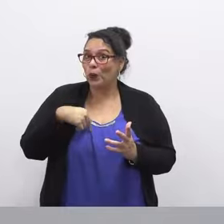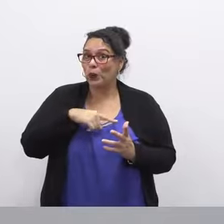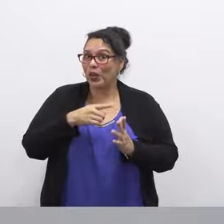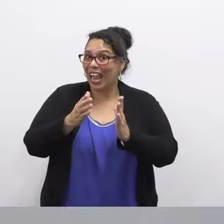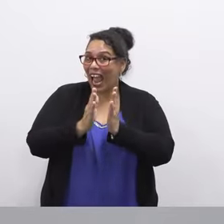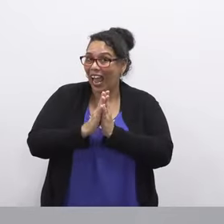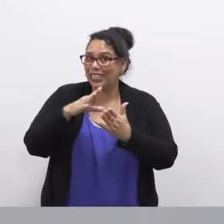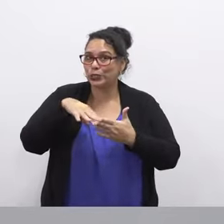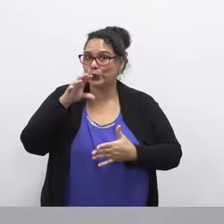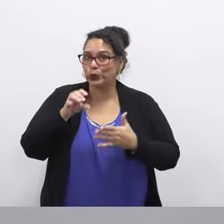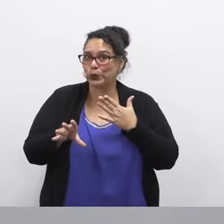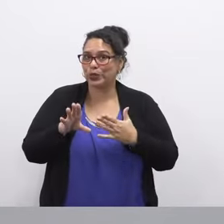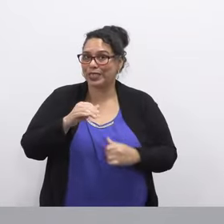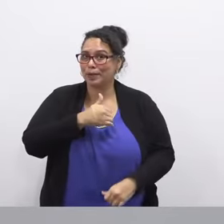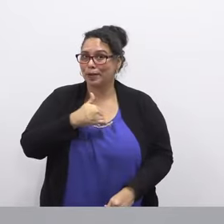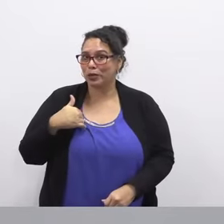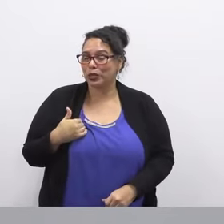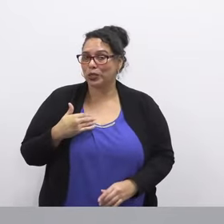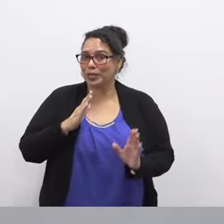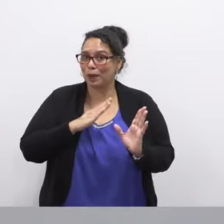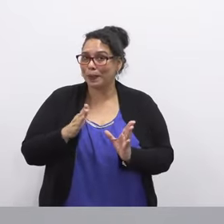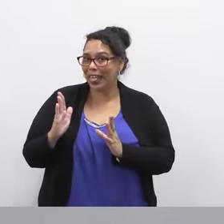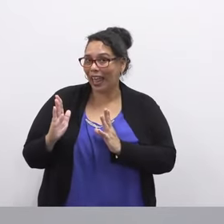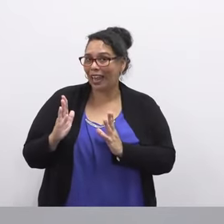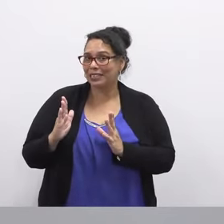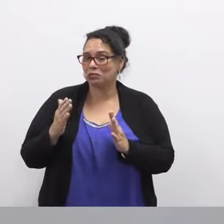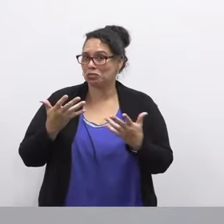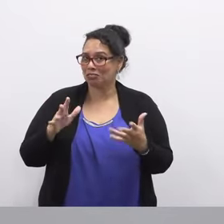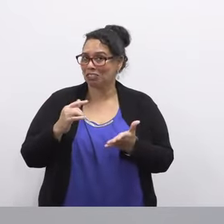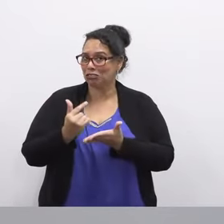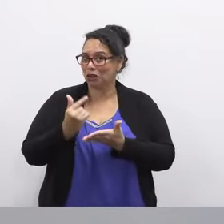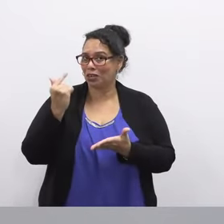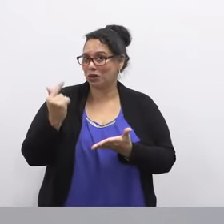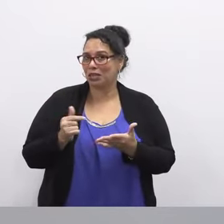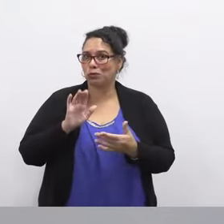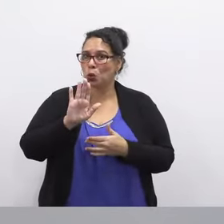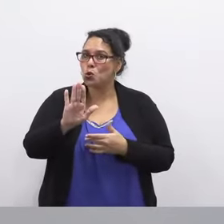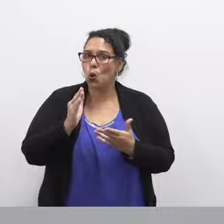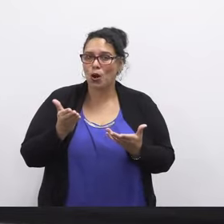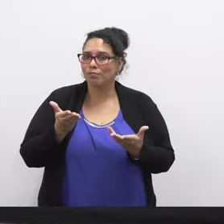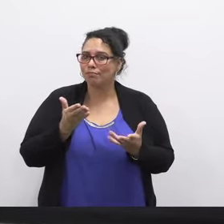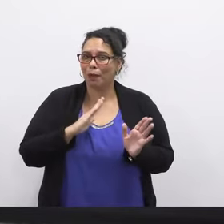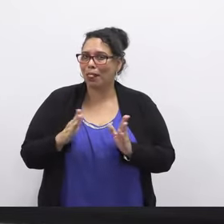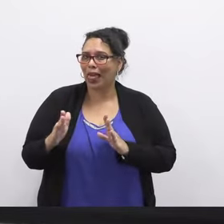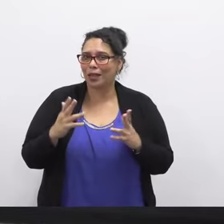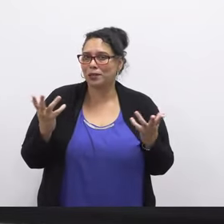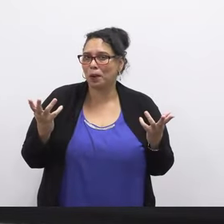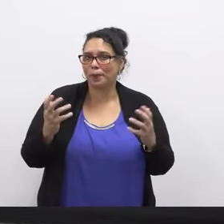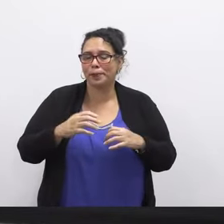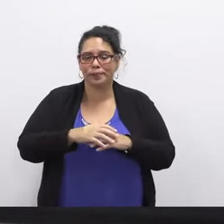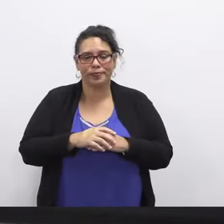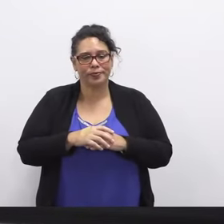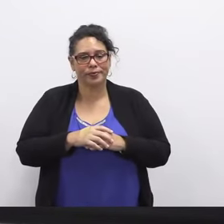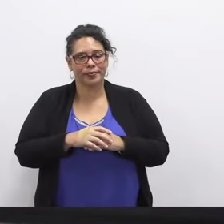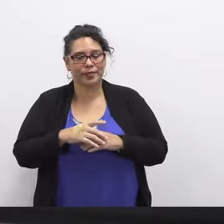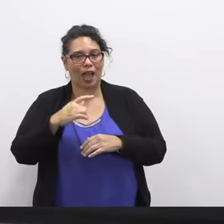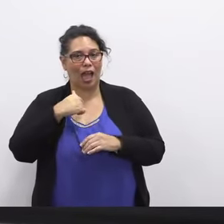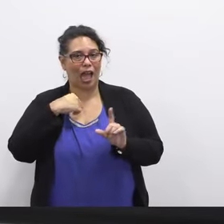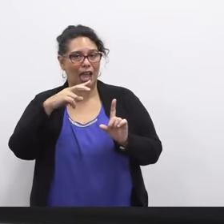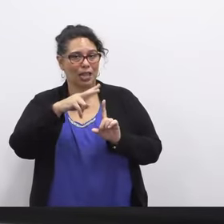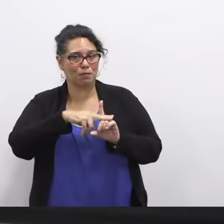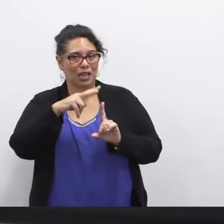student school board members what their plans are after graduation. So what are your plans? I applied